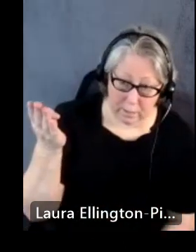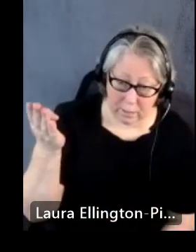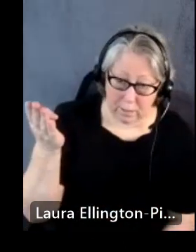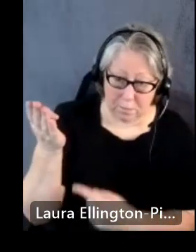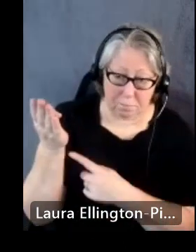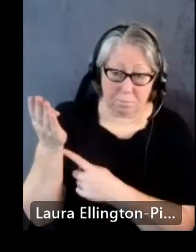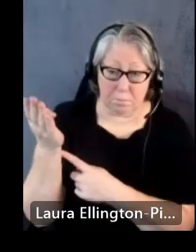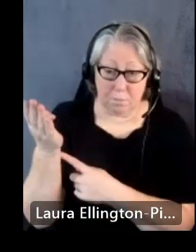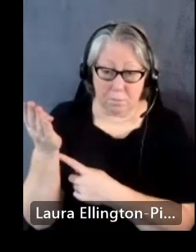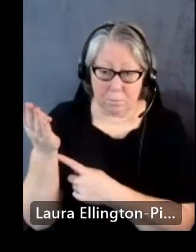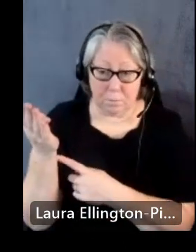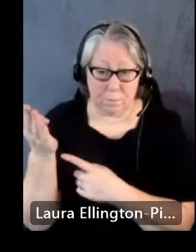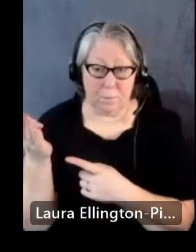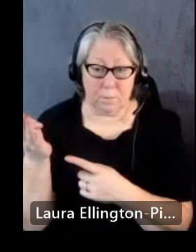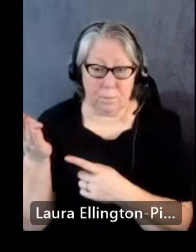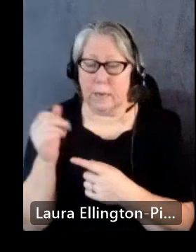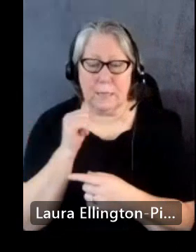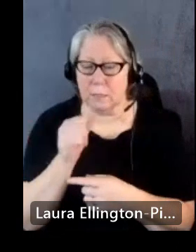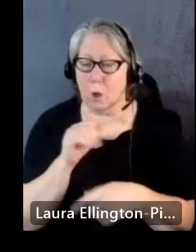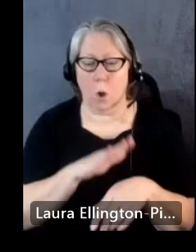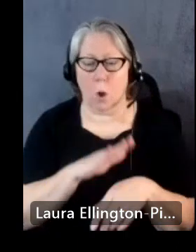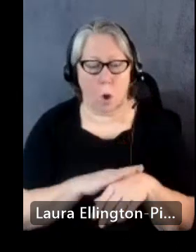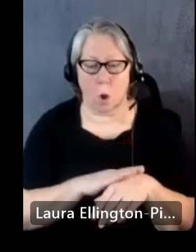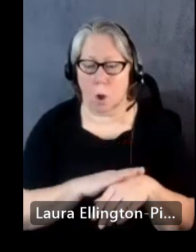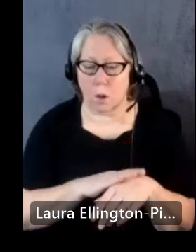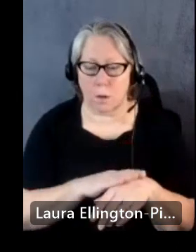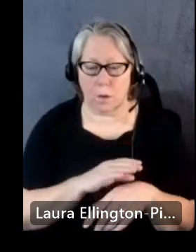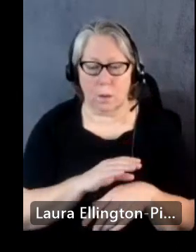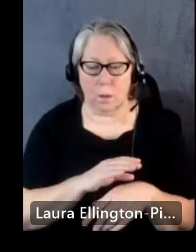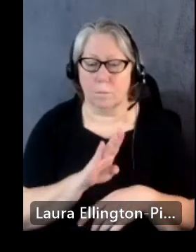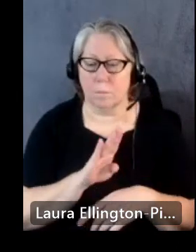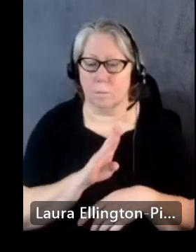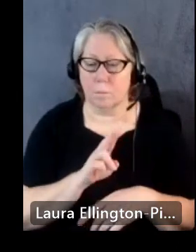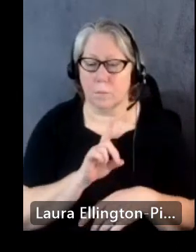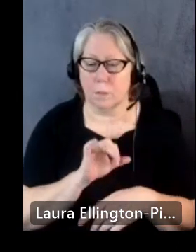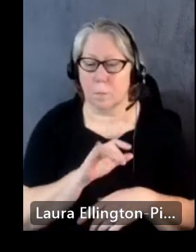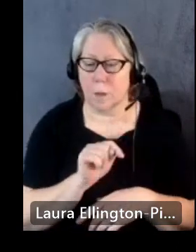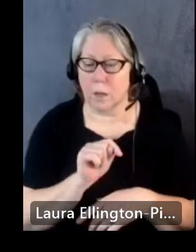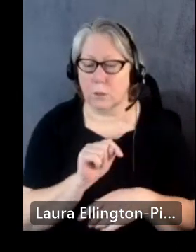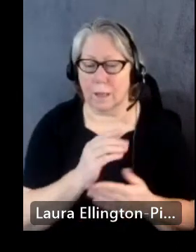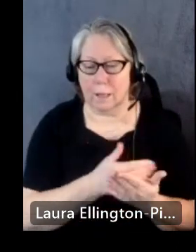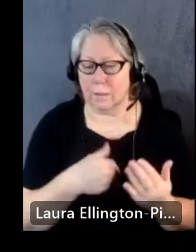budgets if on that budget form, or excuse me, on that list.